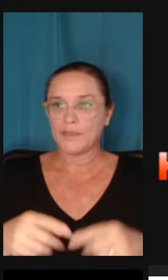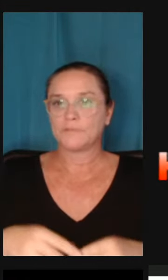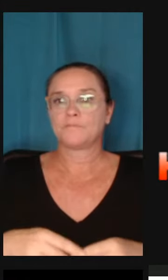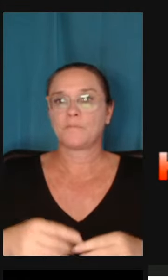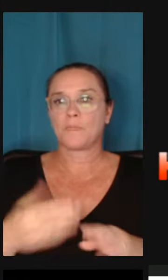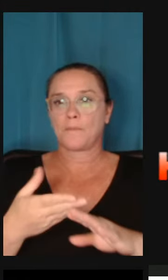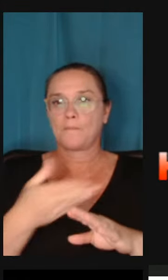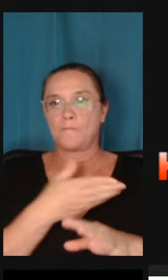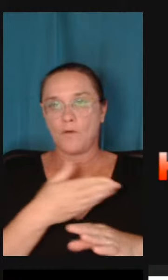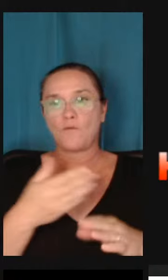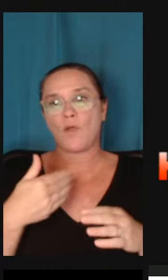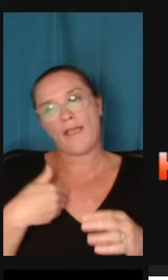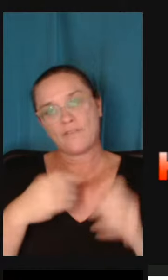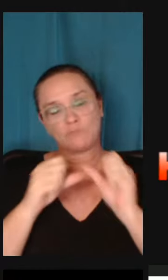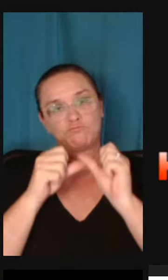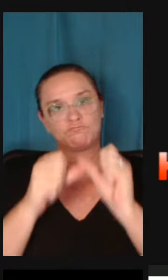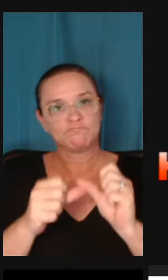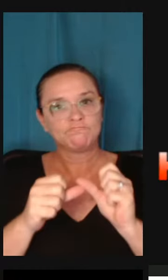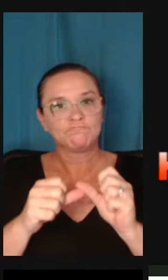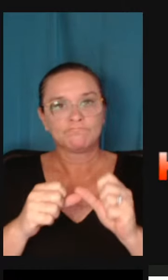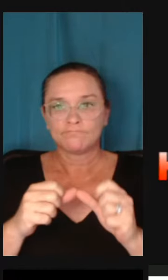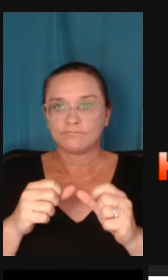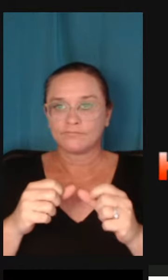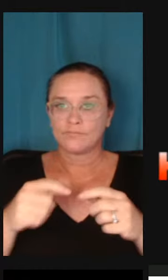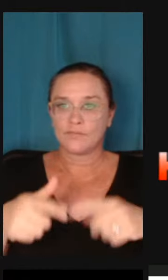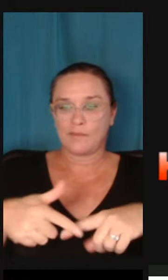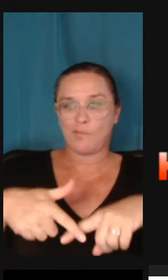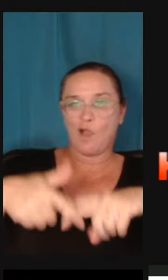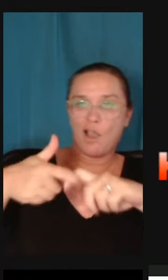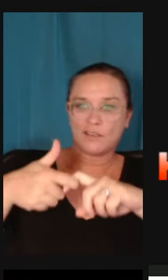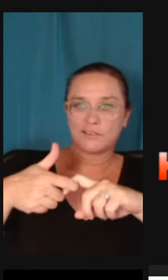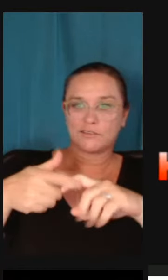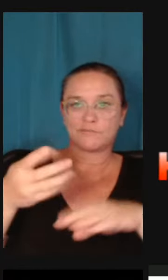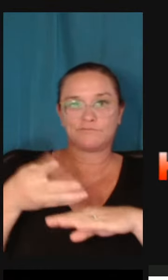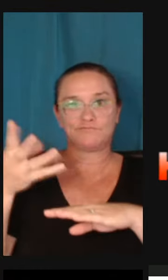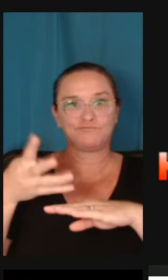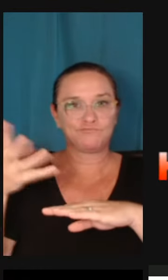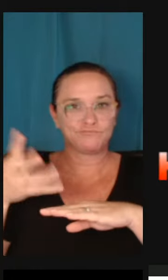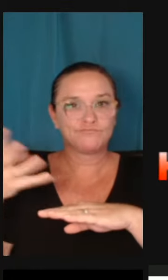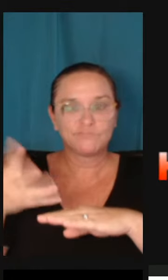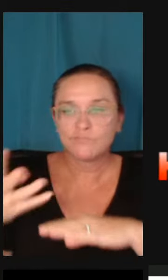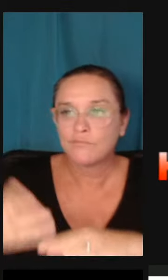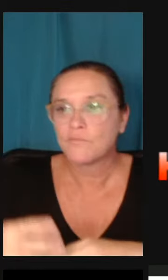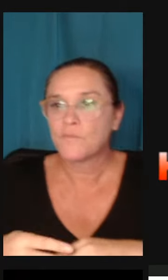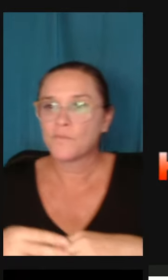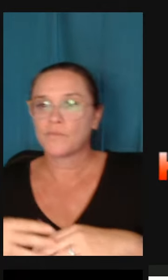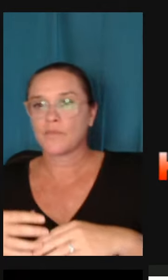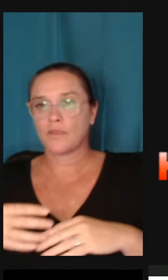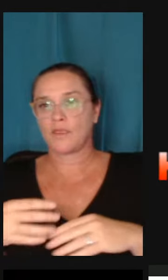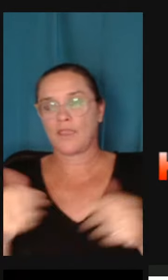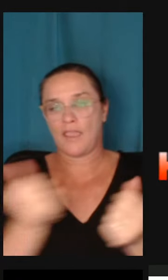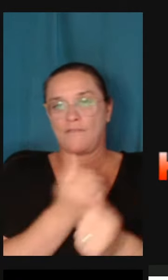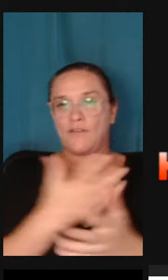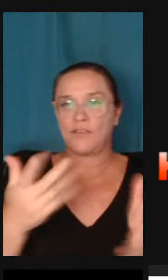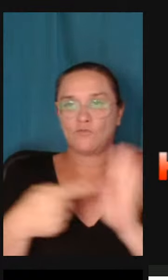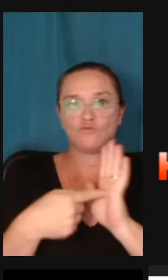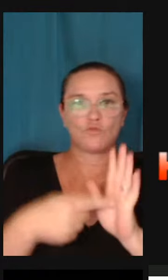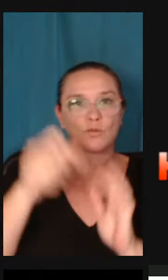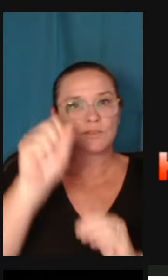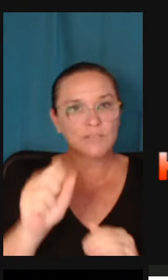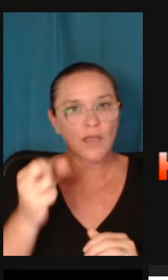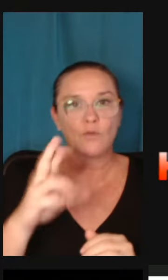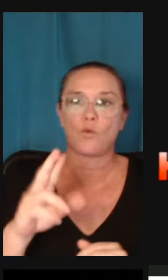our inter-episode SO2 emissions. And in all these captures, we're getting it going south or southwest, although